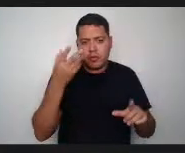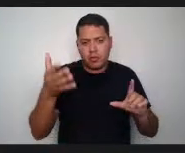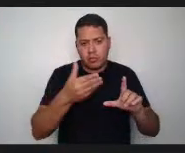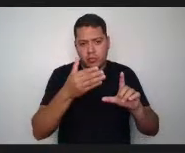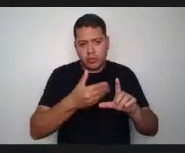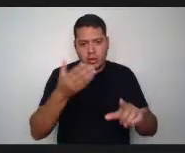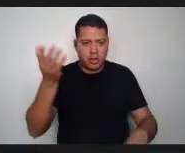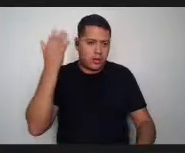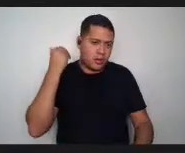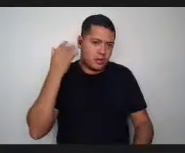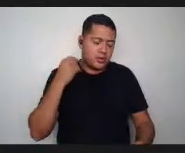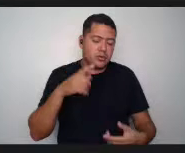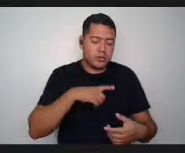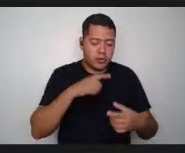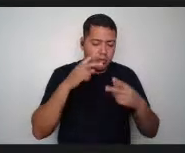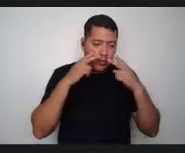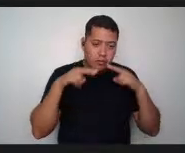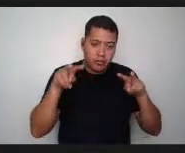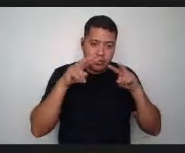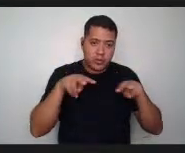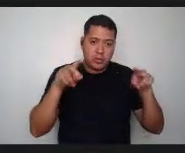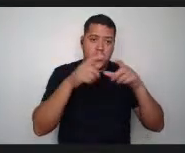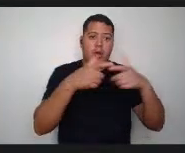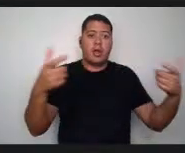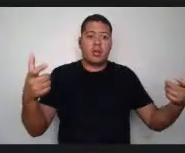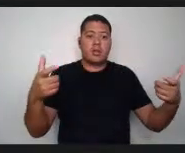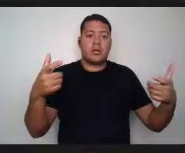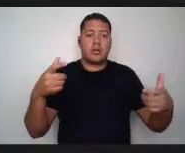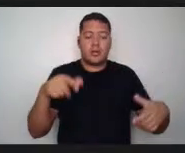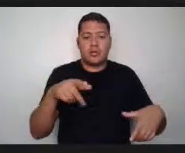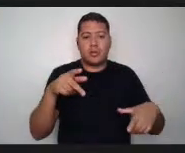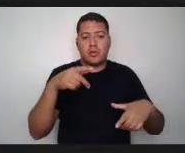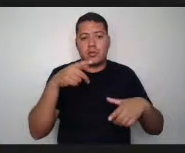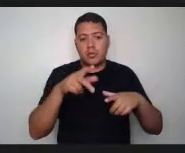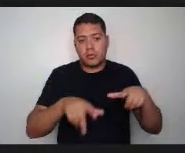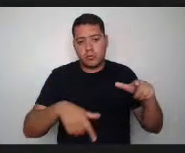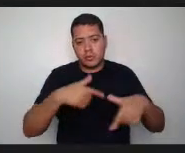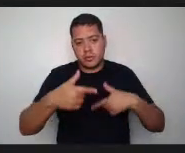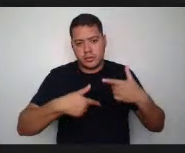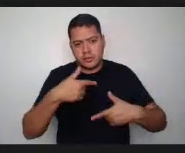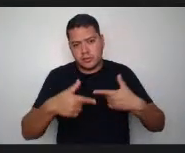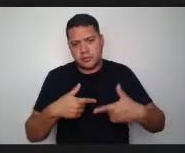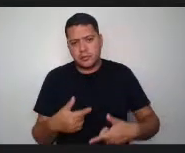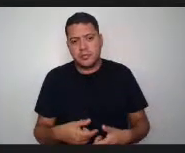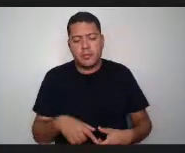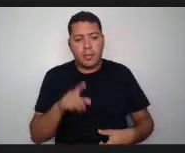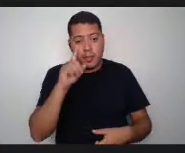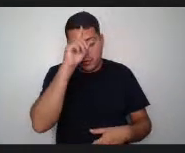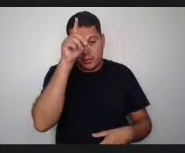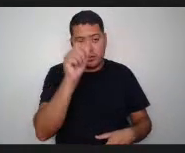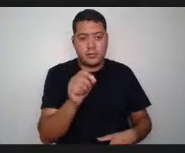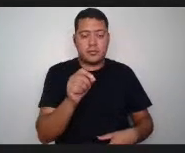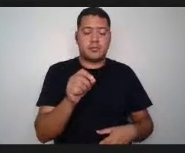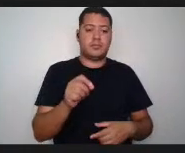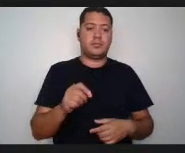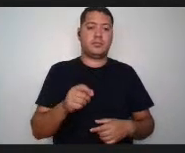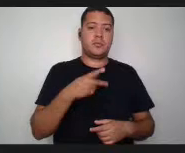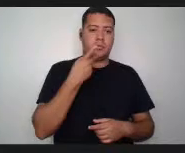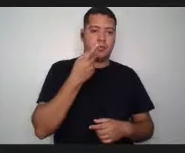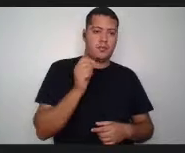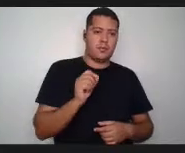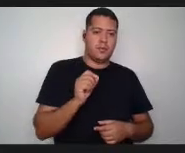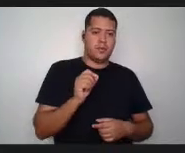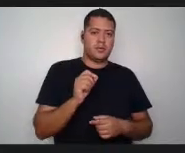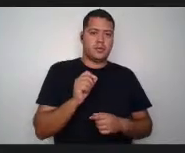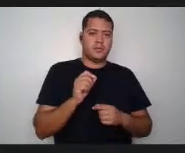in the previous slides. So you have a broadened view or panorama of work. And the idea